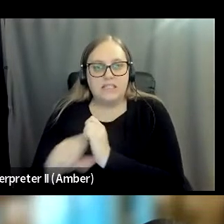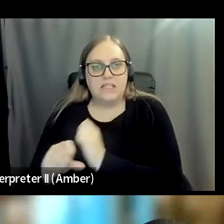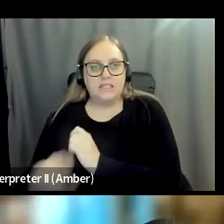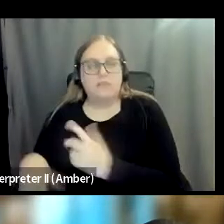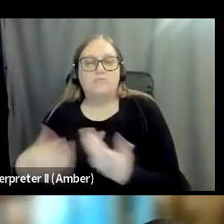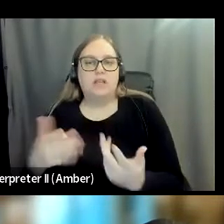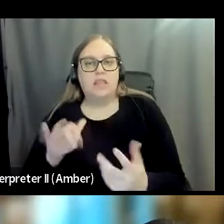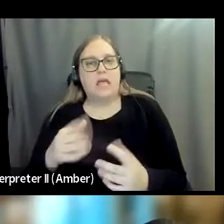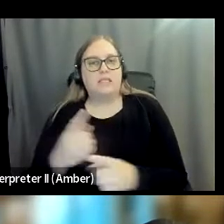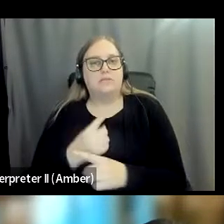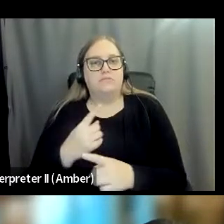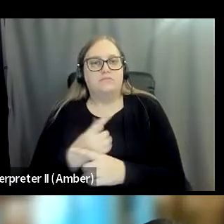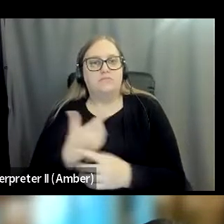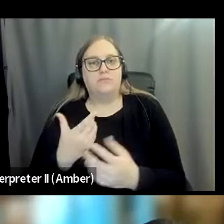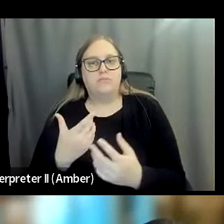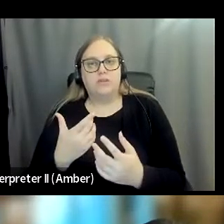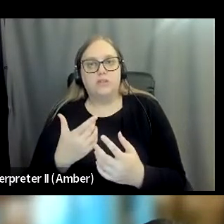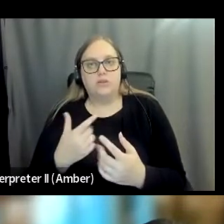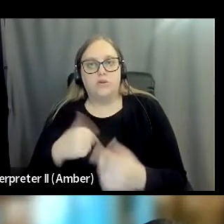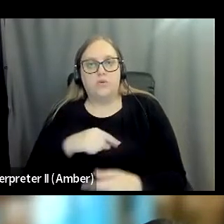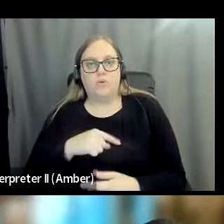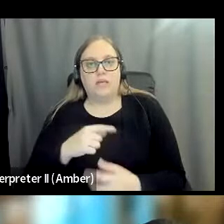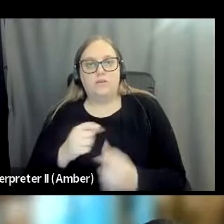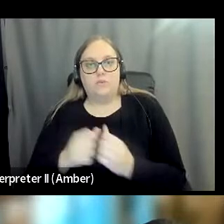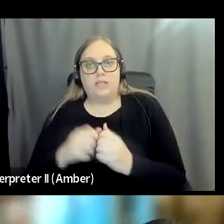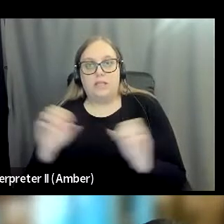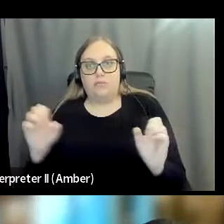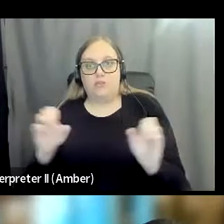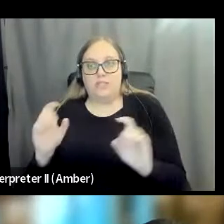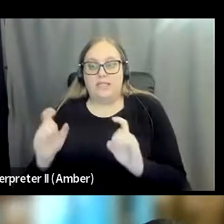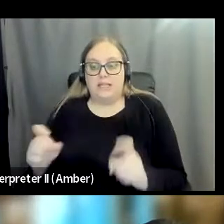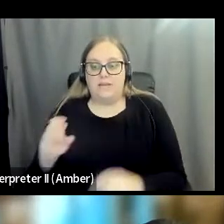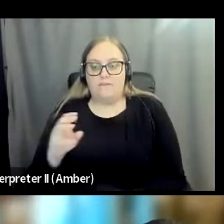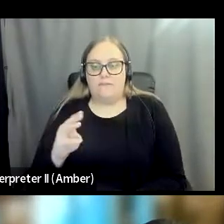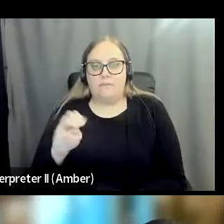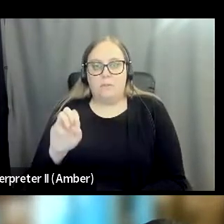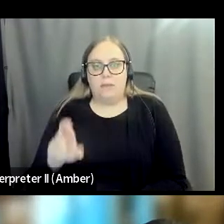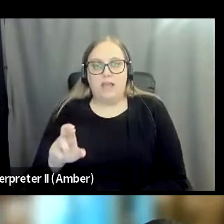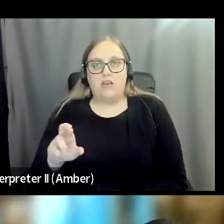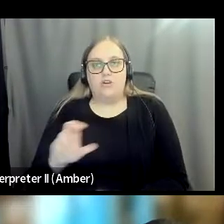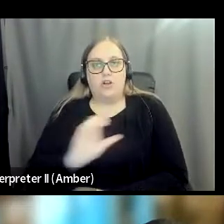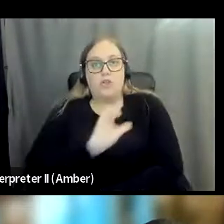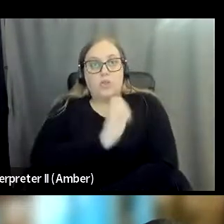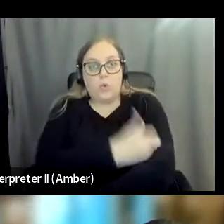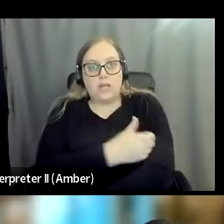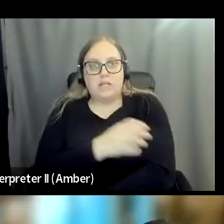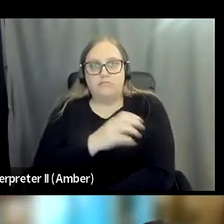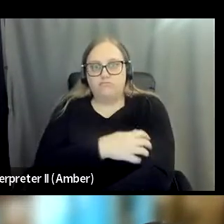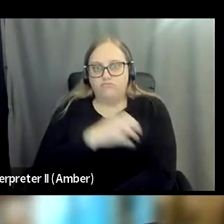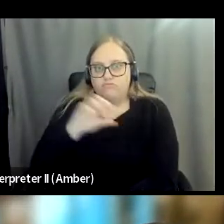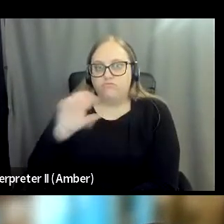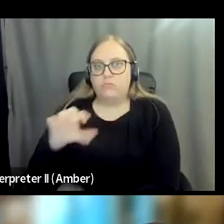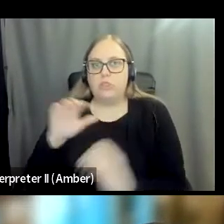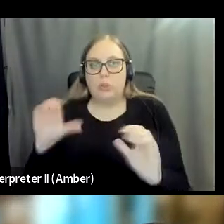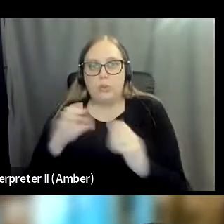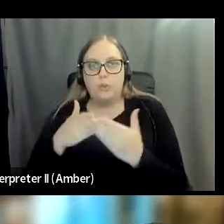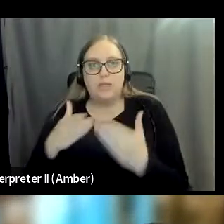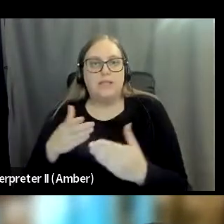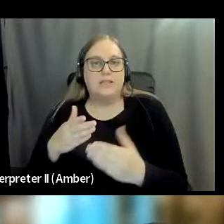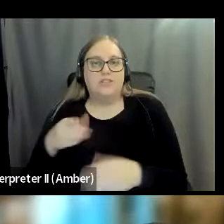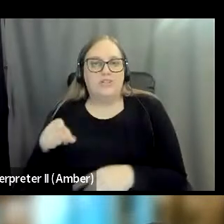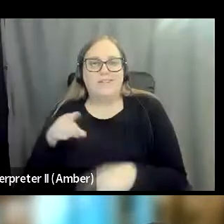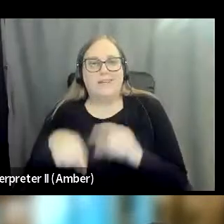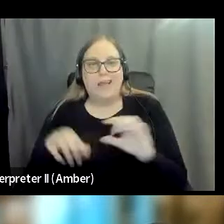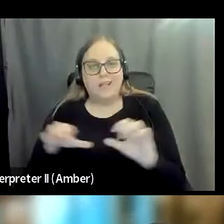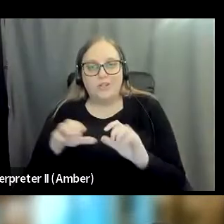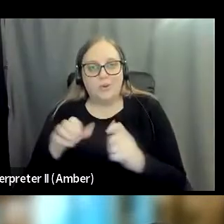completely appropriate. We, with the emergency, give the mayor authority to do things that she would not otherwise be